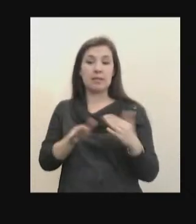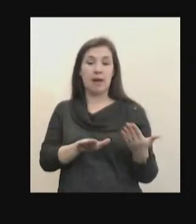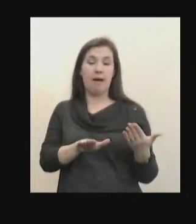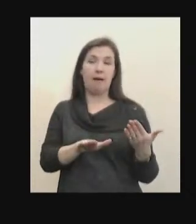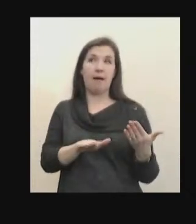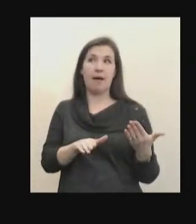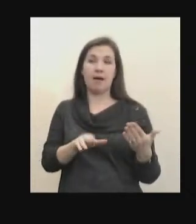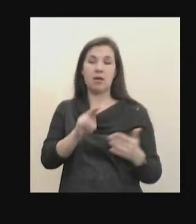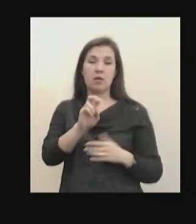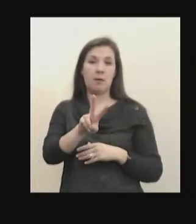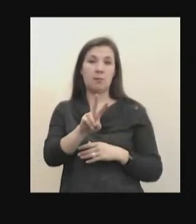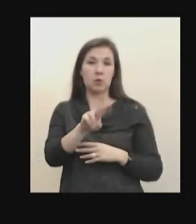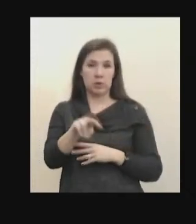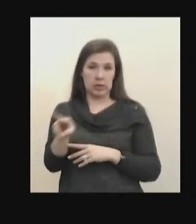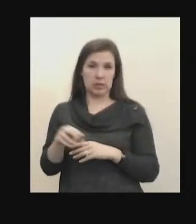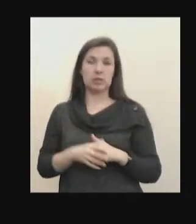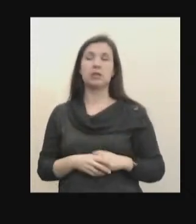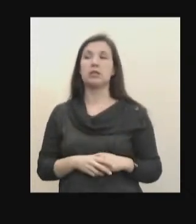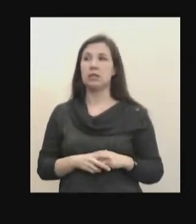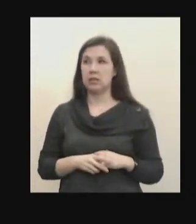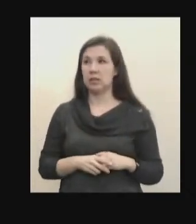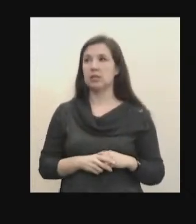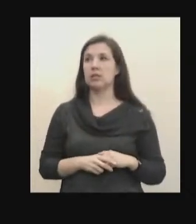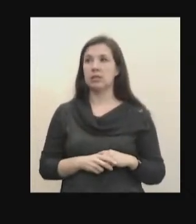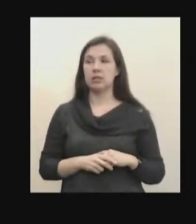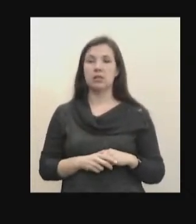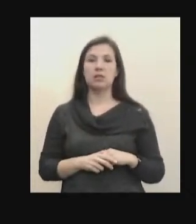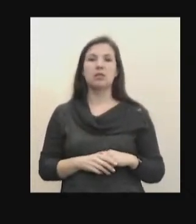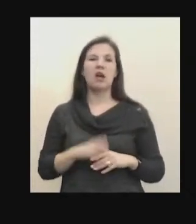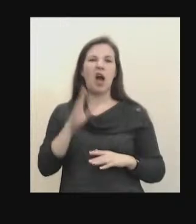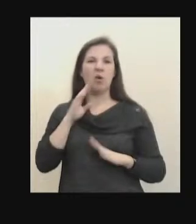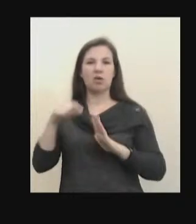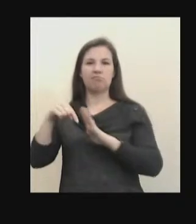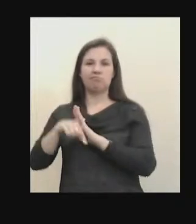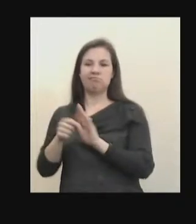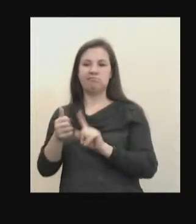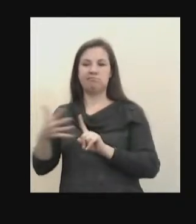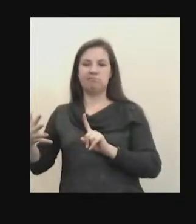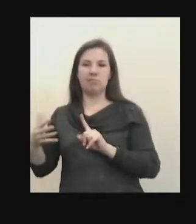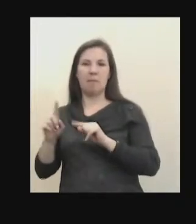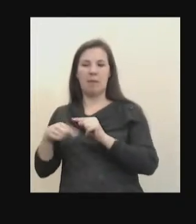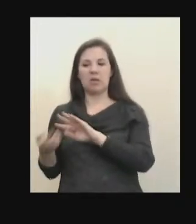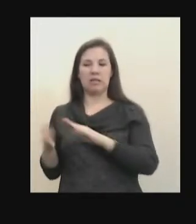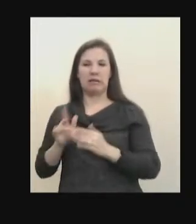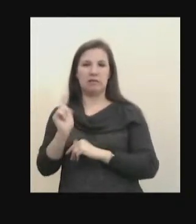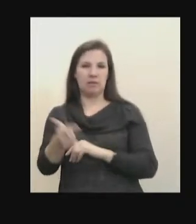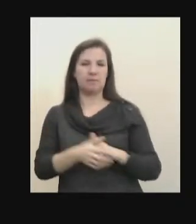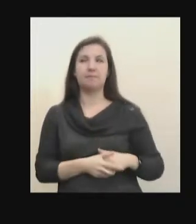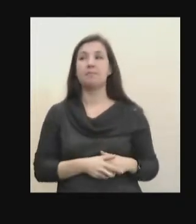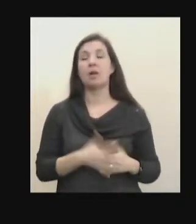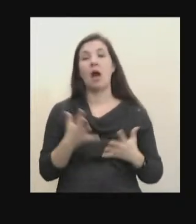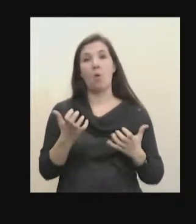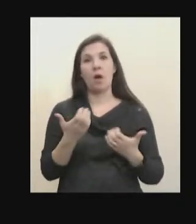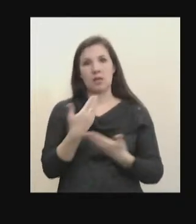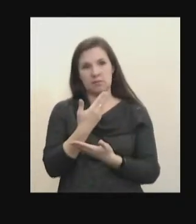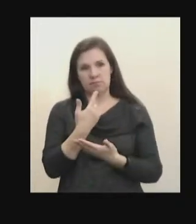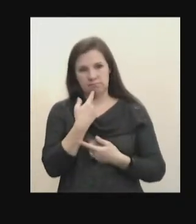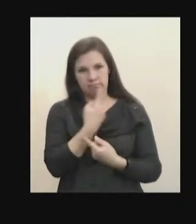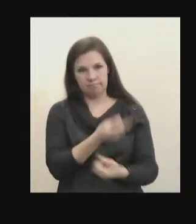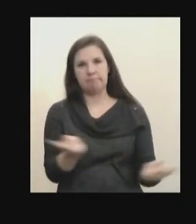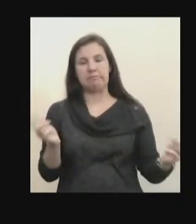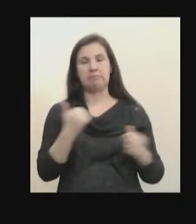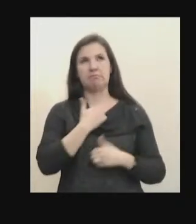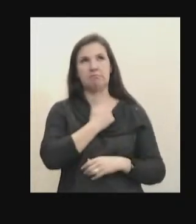November 22nd. I'll talk a lot more about mortality a little bit later, but I do want to offer my deepest condolences to